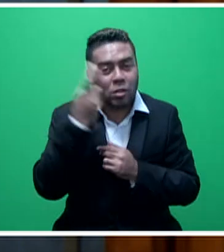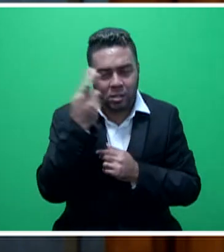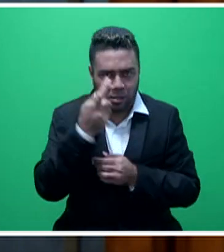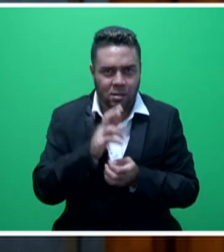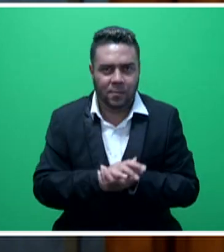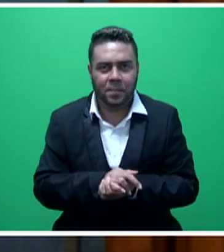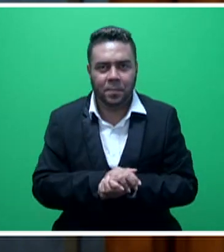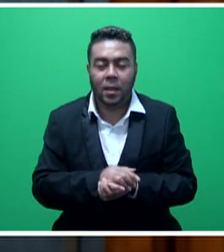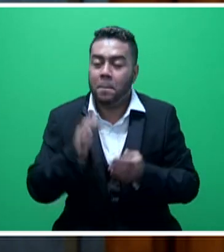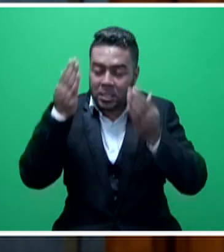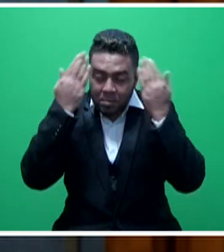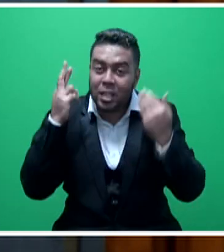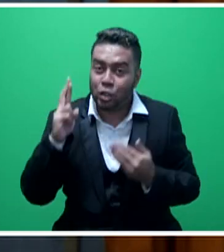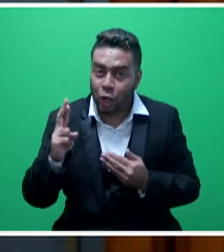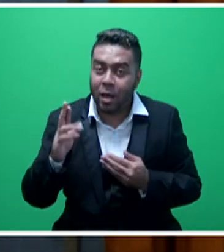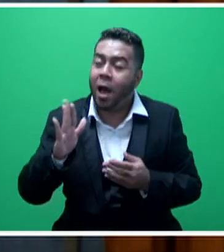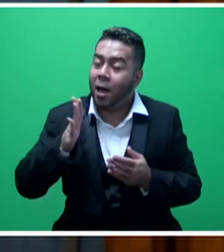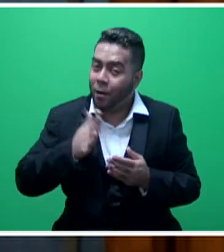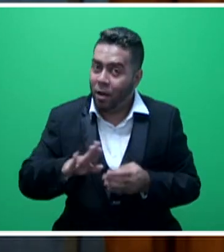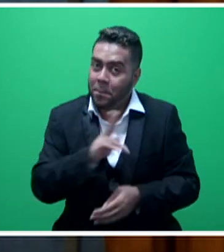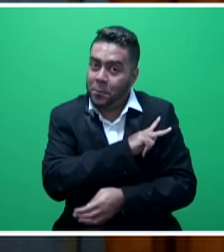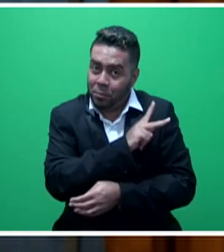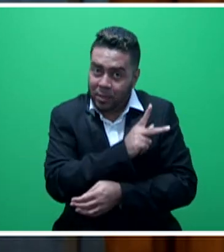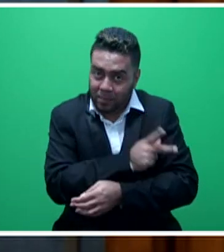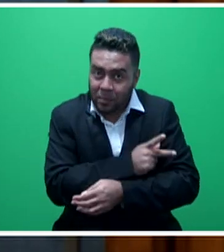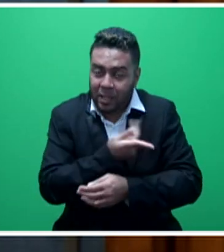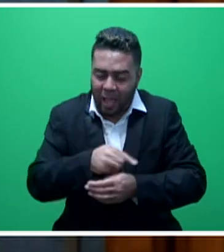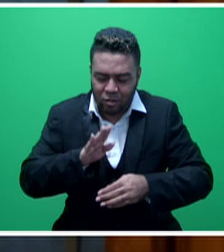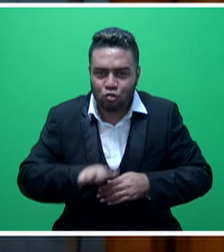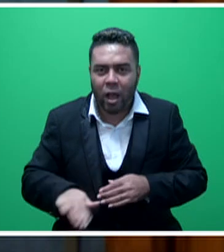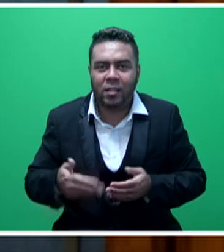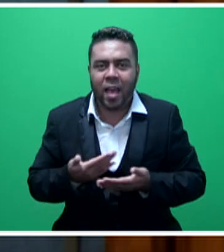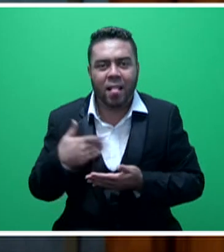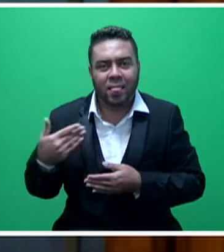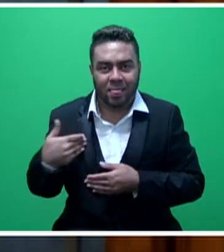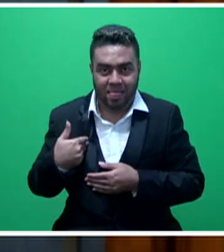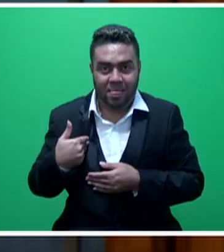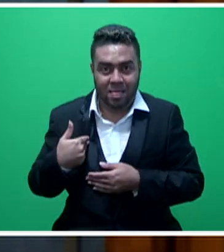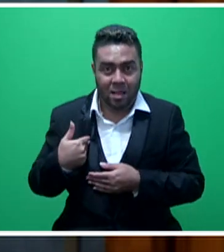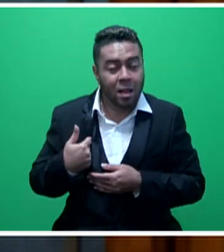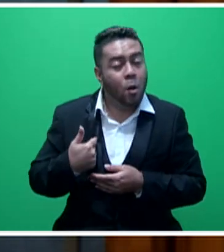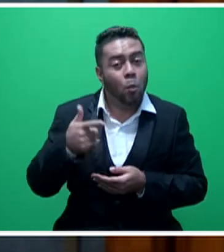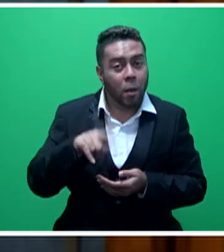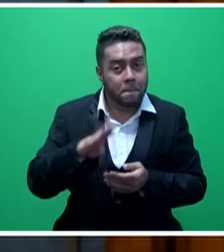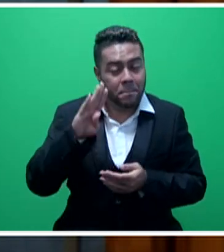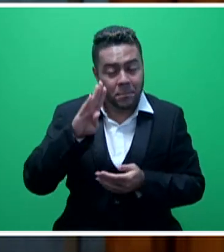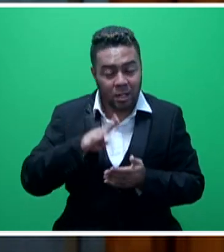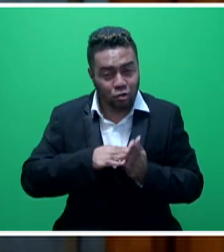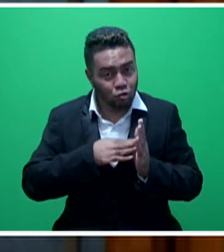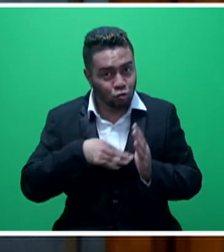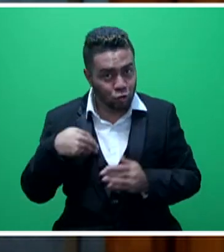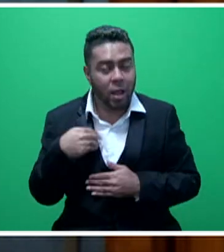Mr. Speaker, sir, maternal and child health. The Ministry also developed guidelines